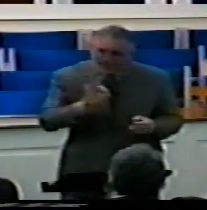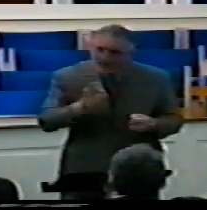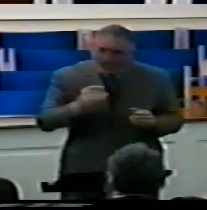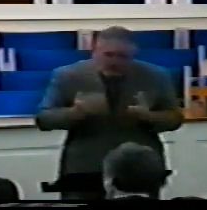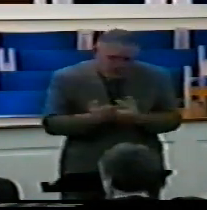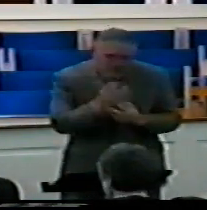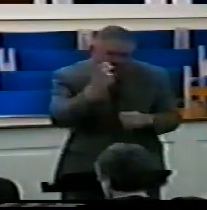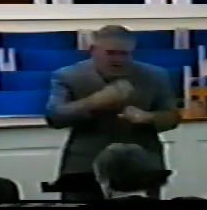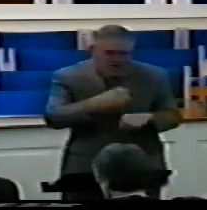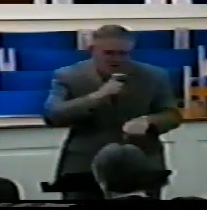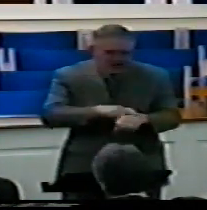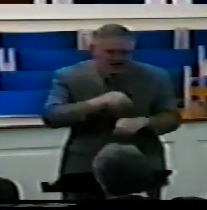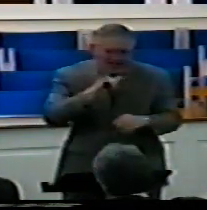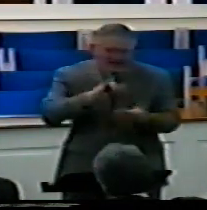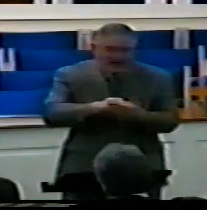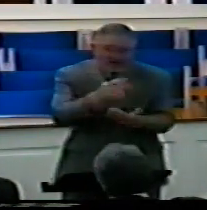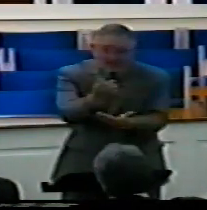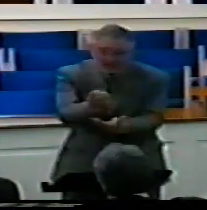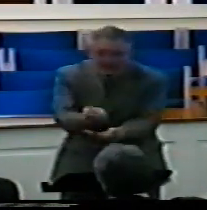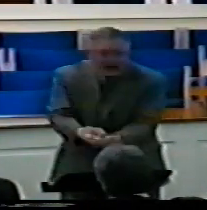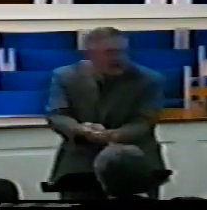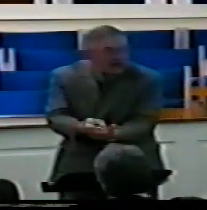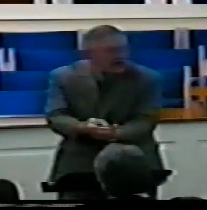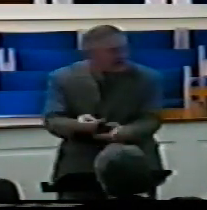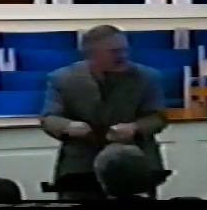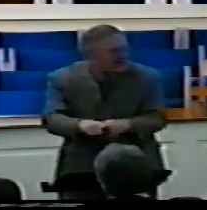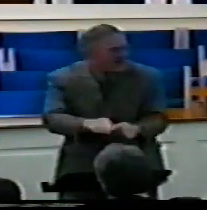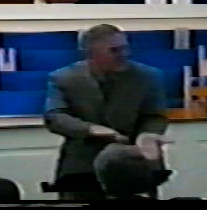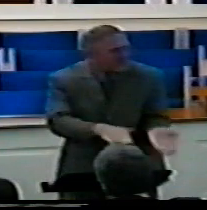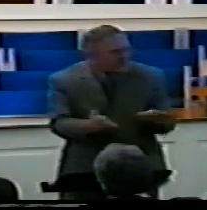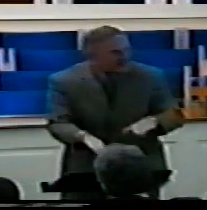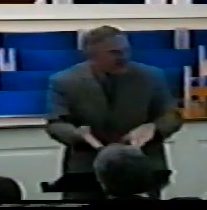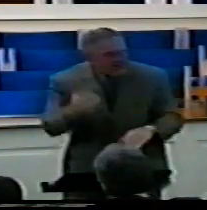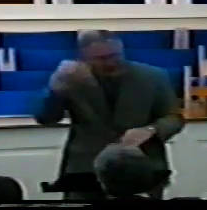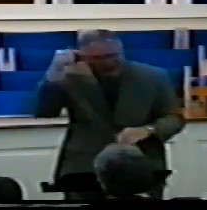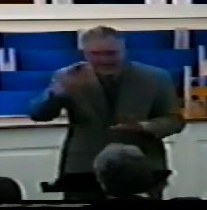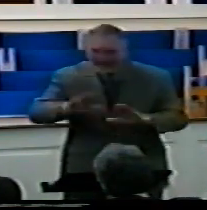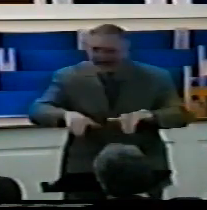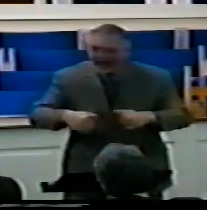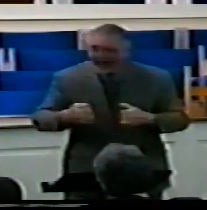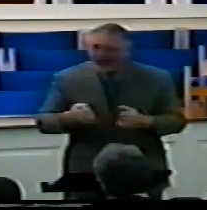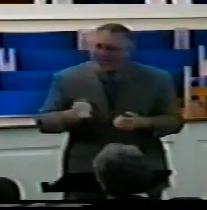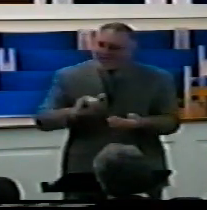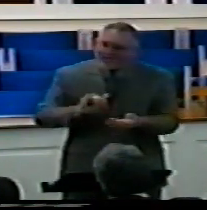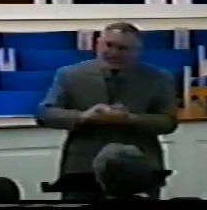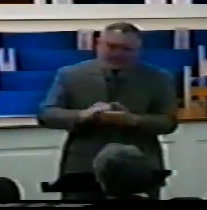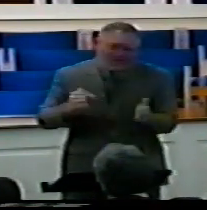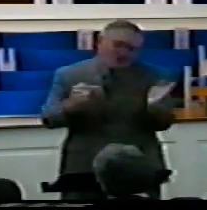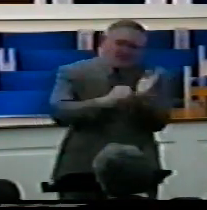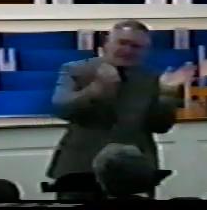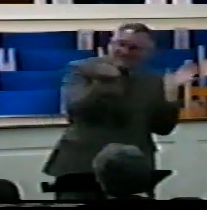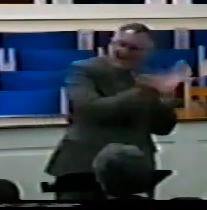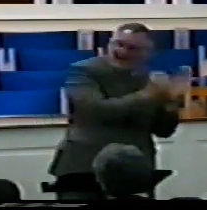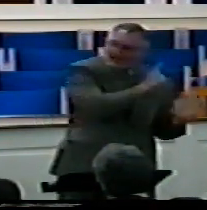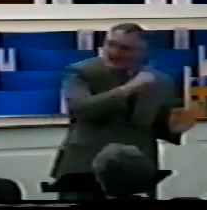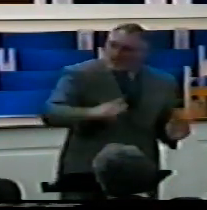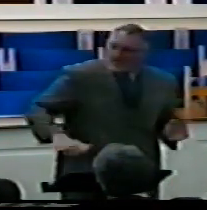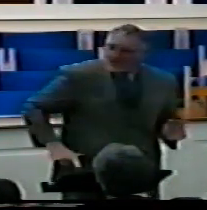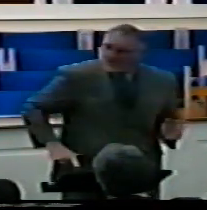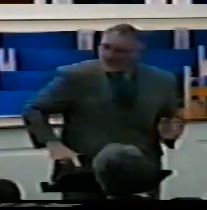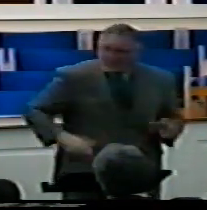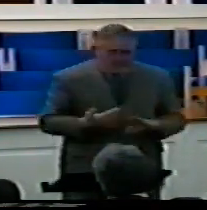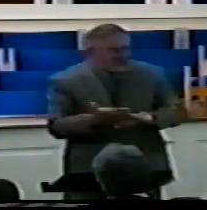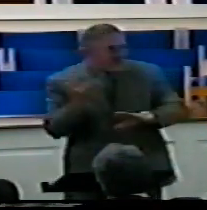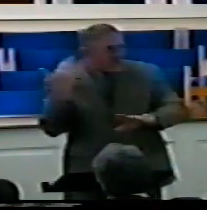he's laying down here, and maybe in their mind they're thinking, how can this be? They took Christ. They took and crucified him on a cross, and not